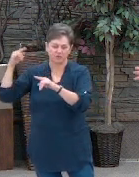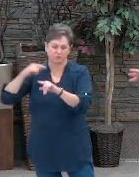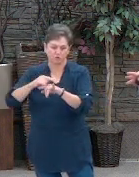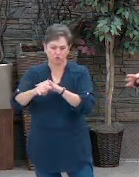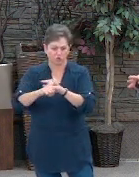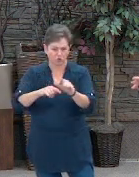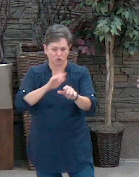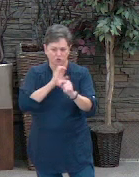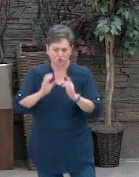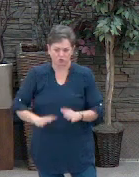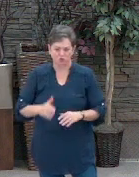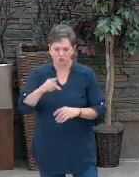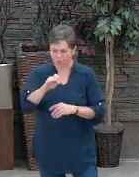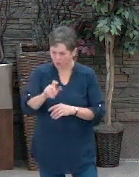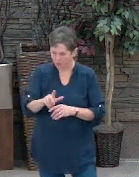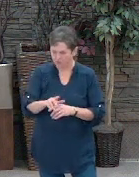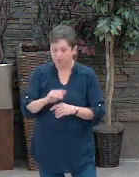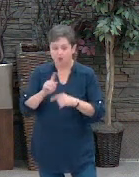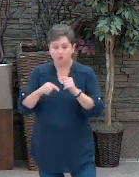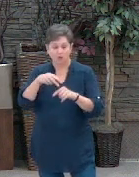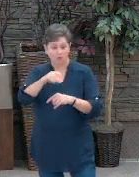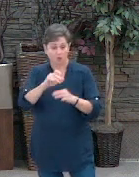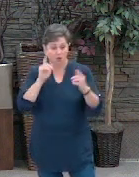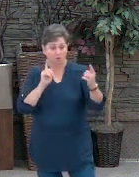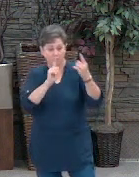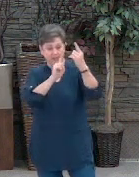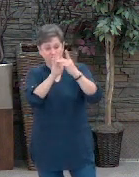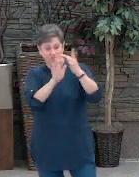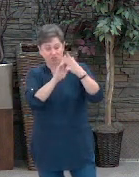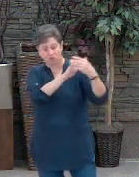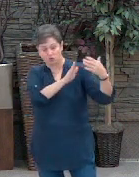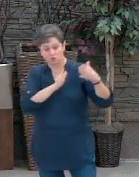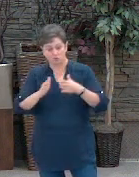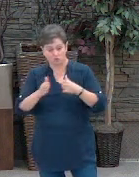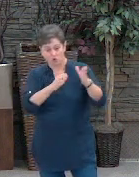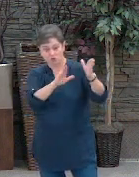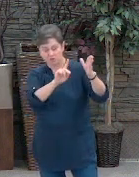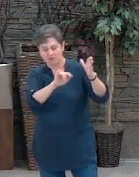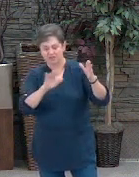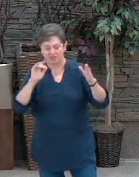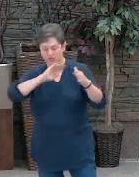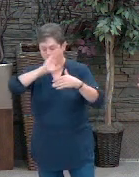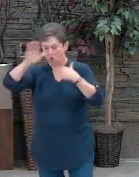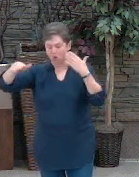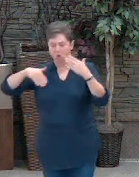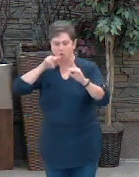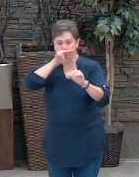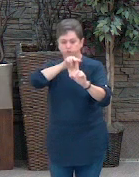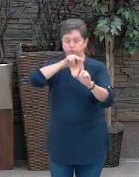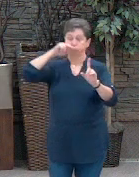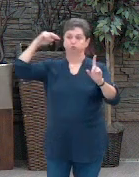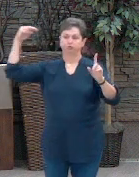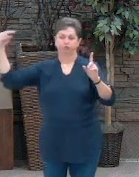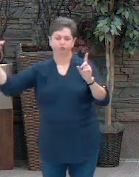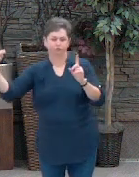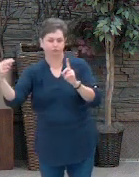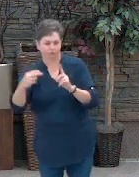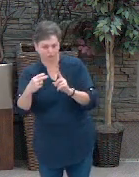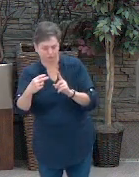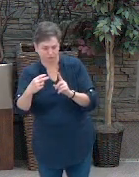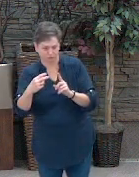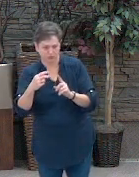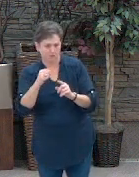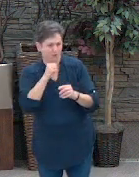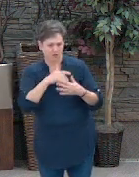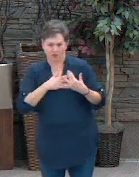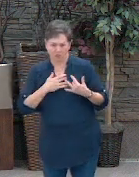Christians. When he meets Jesus on the road to Damascus, his whole perspective has changed, but not that